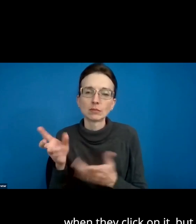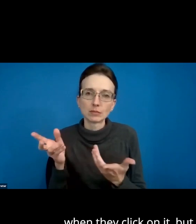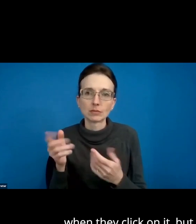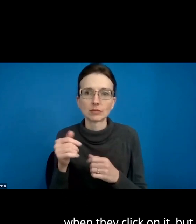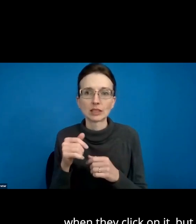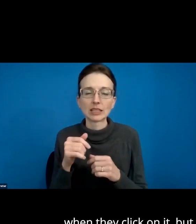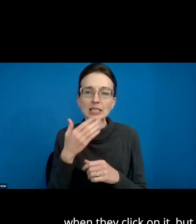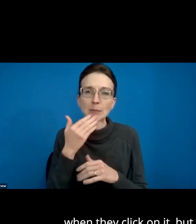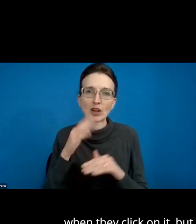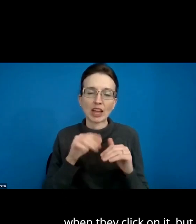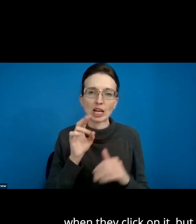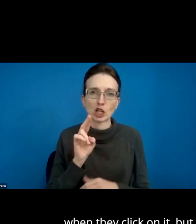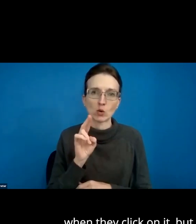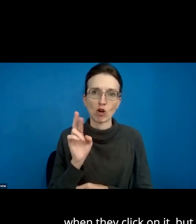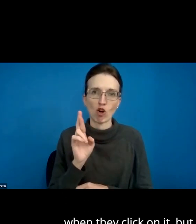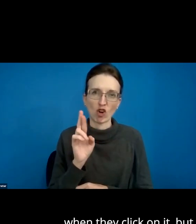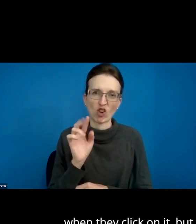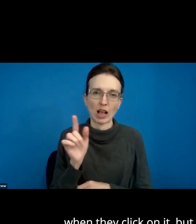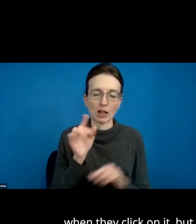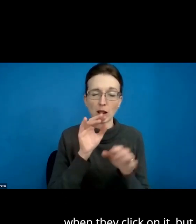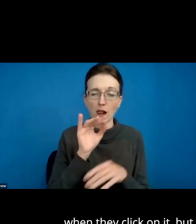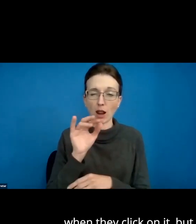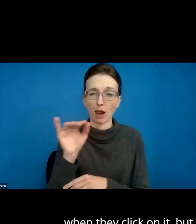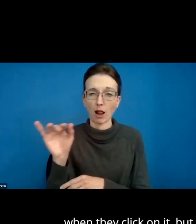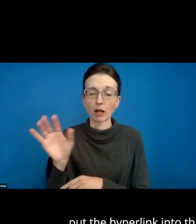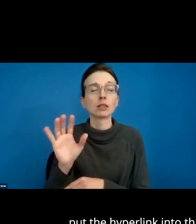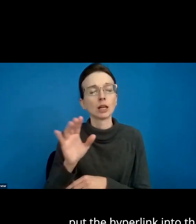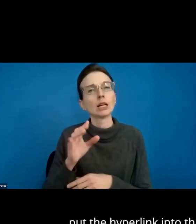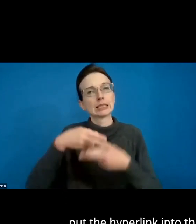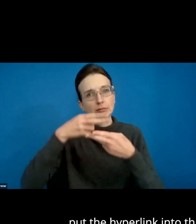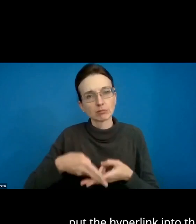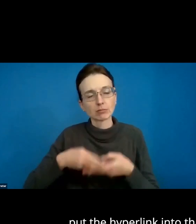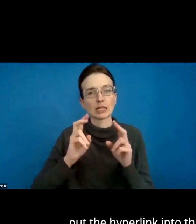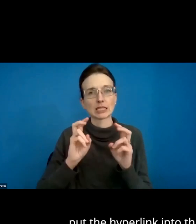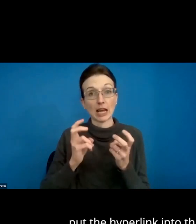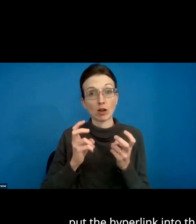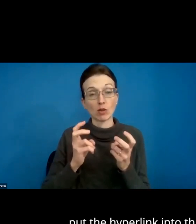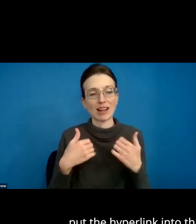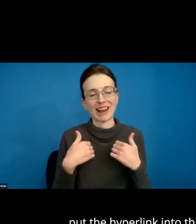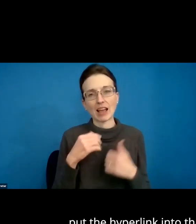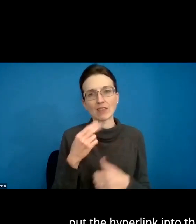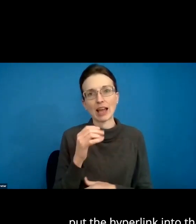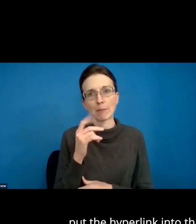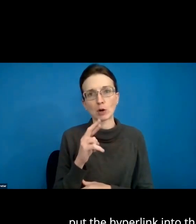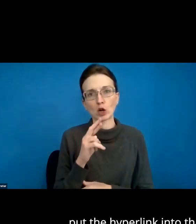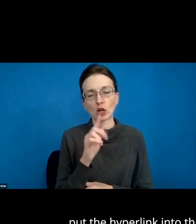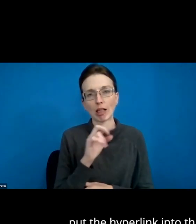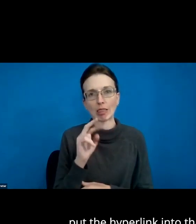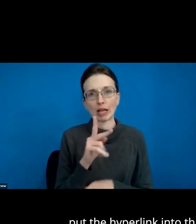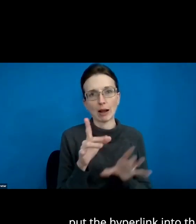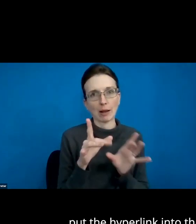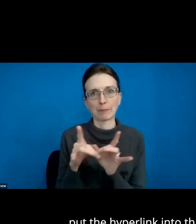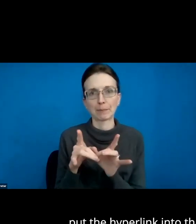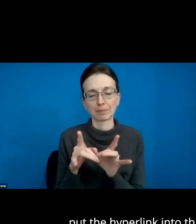a URL. So give the page they're going to a title, put the hyperlink into that. And it